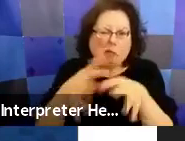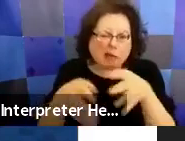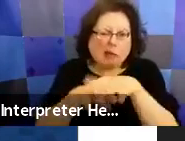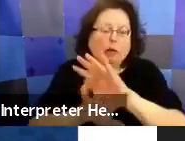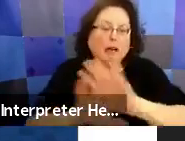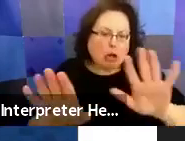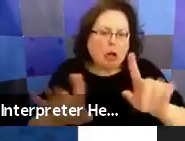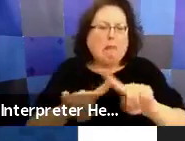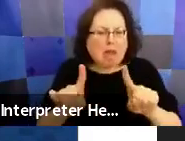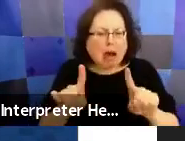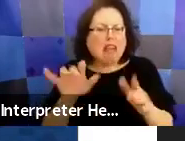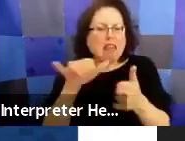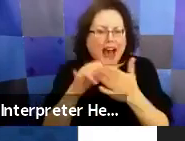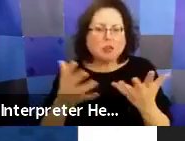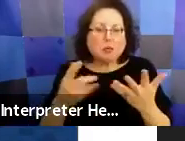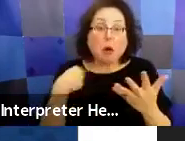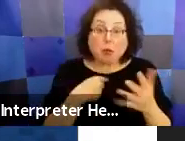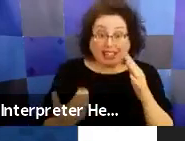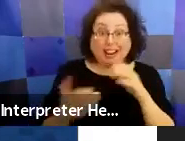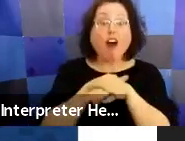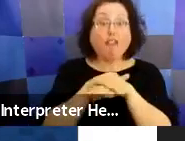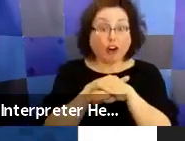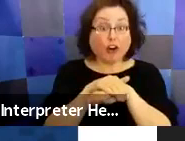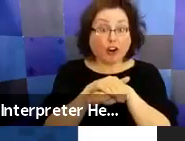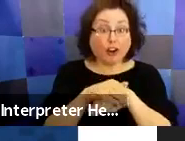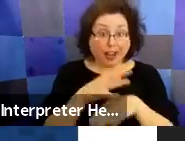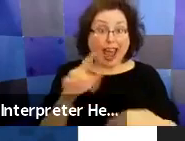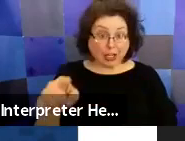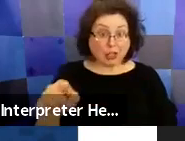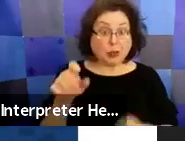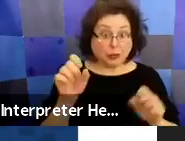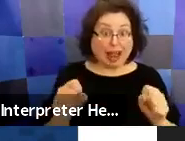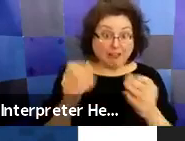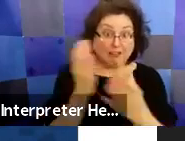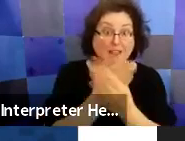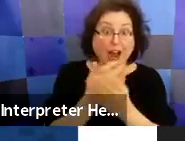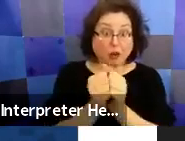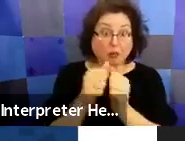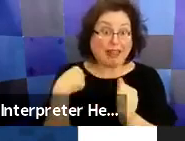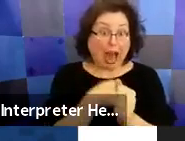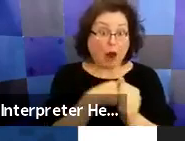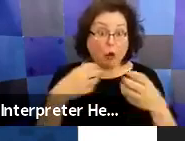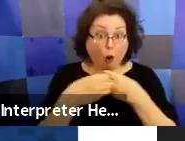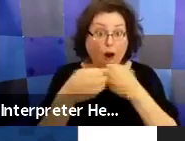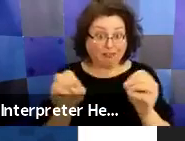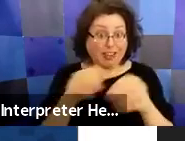those are the ones that we cover and the ones that you're able to file under with our office.